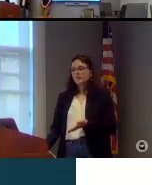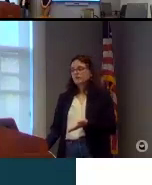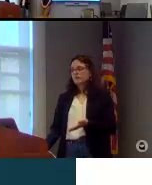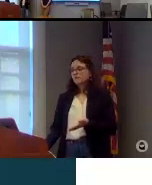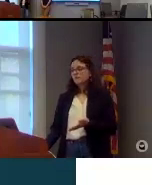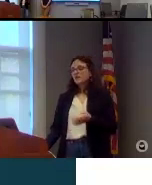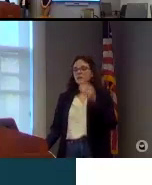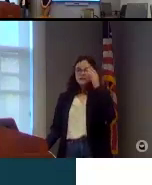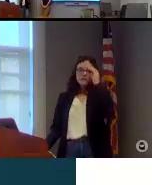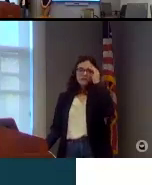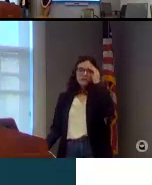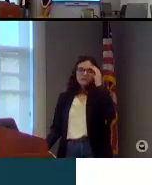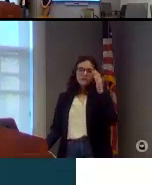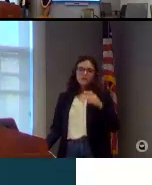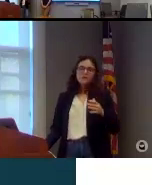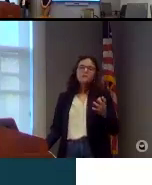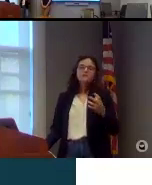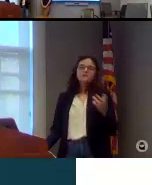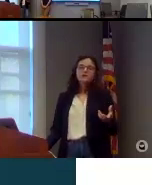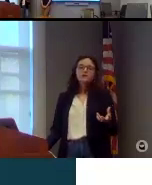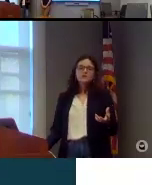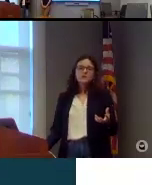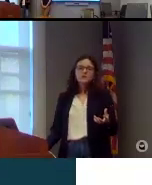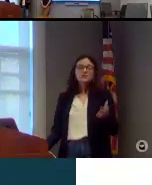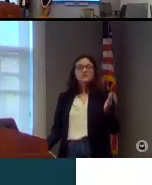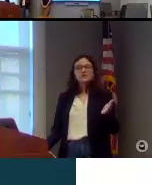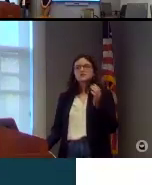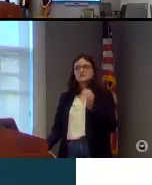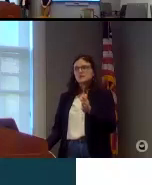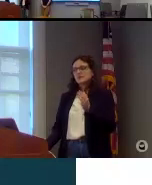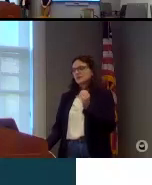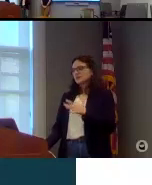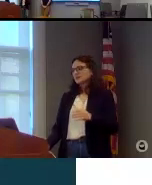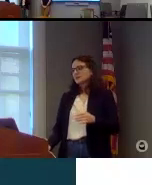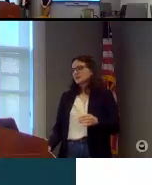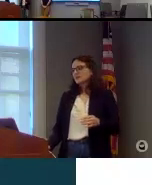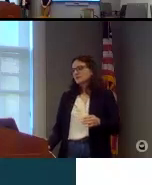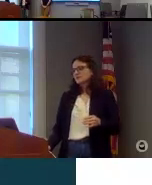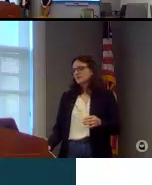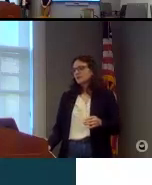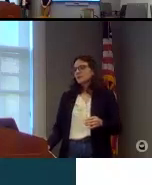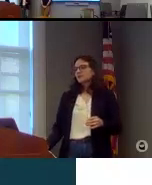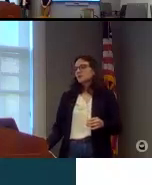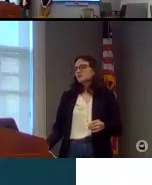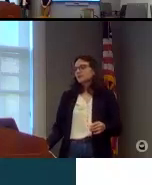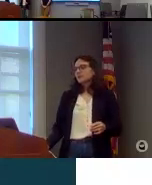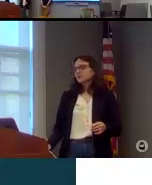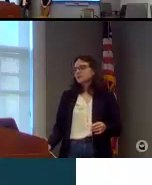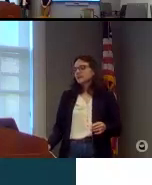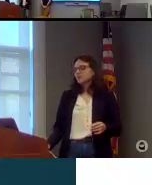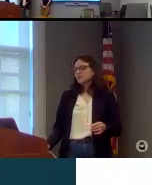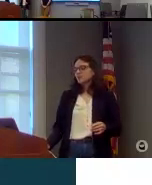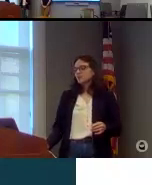month per grid cell, as well as we've coded them for a broad characterization of state, non-state, and other. In